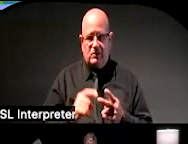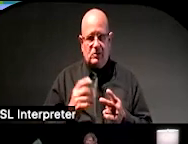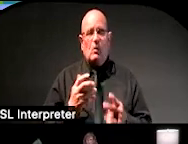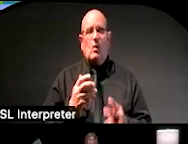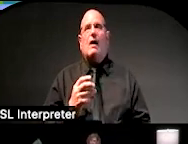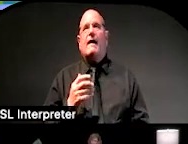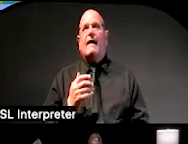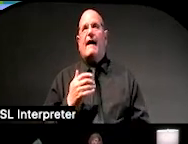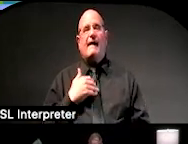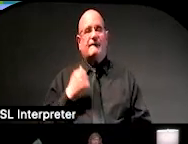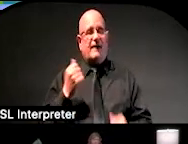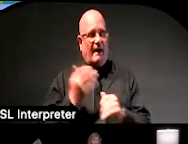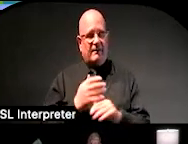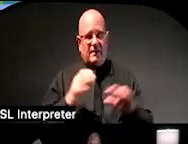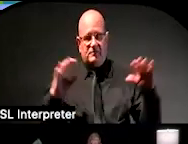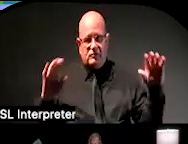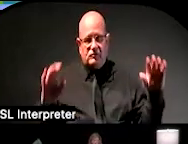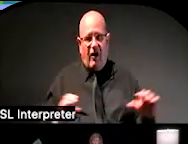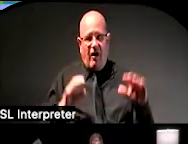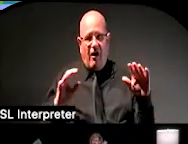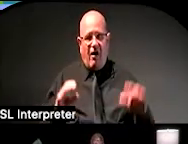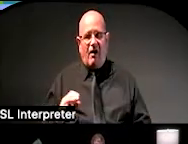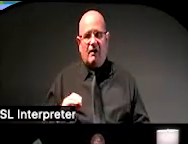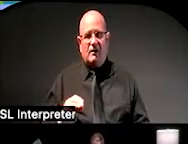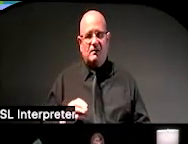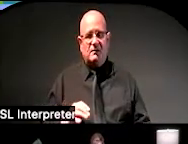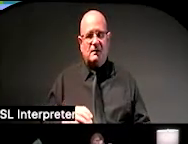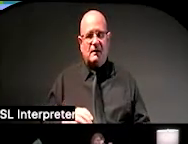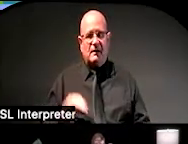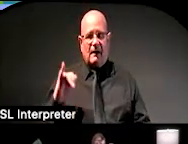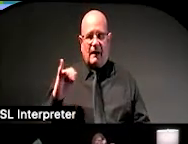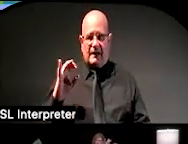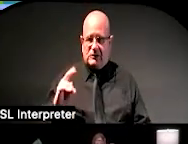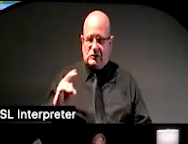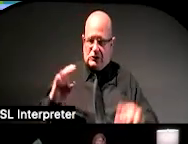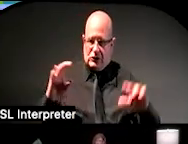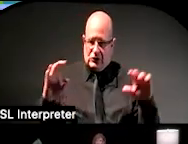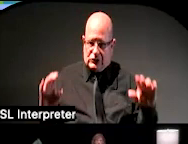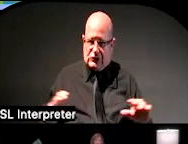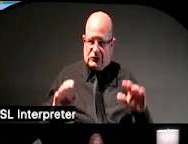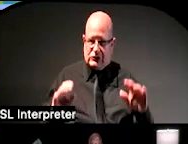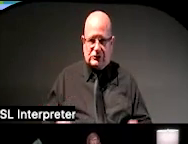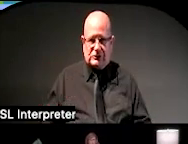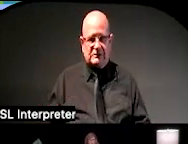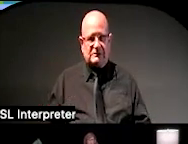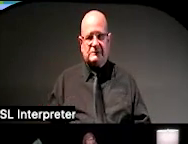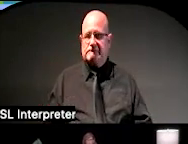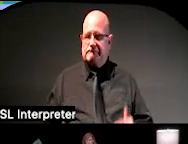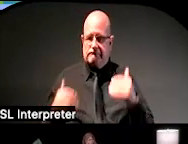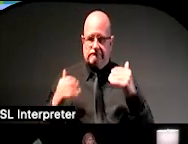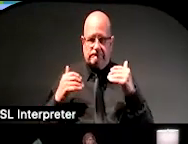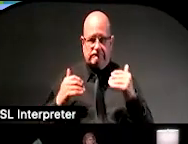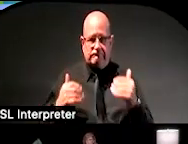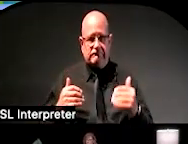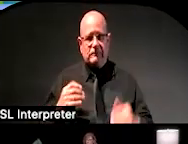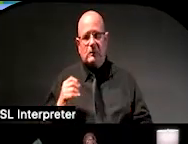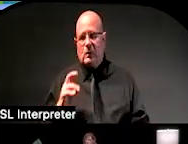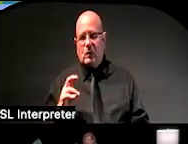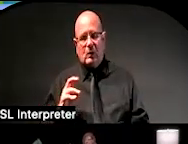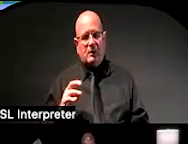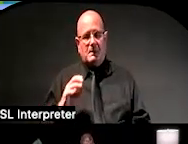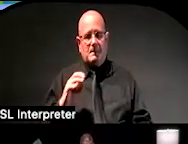have everything done and, you know, be in the ICU and all of that? Or do you want a